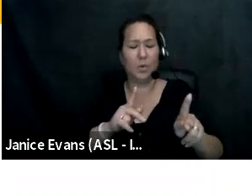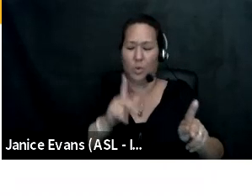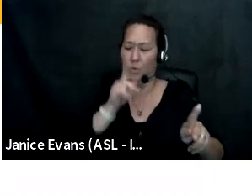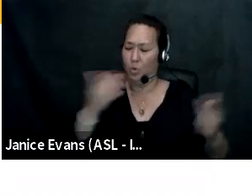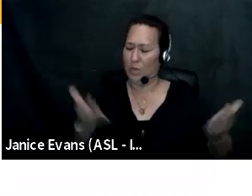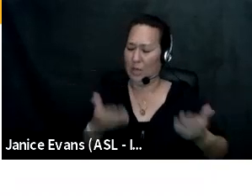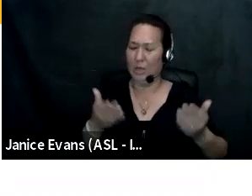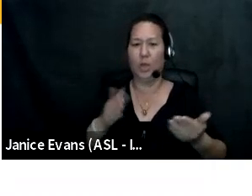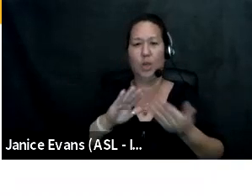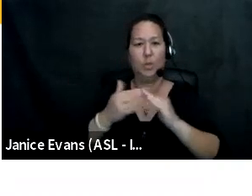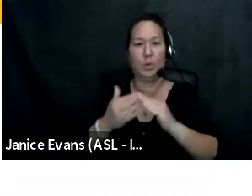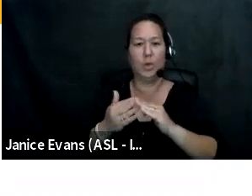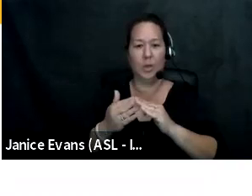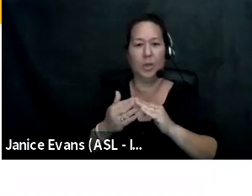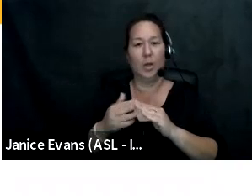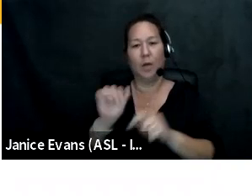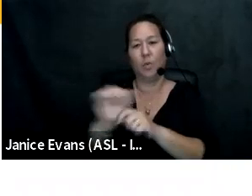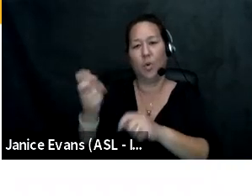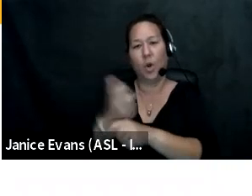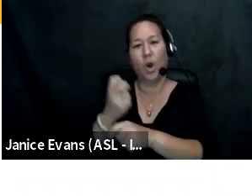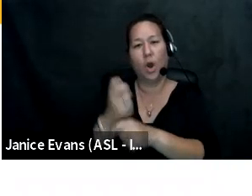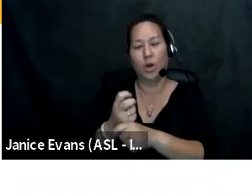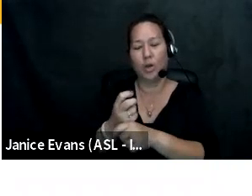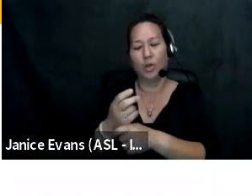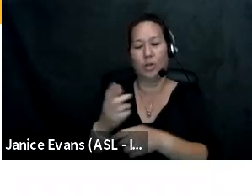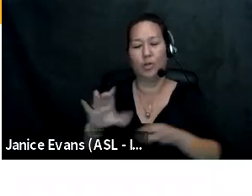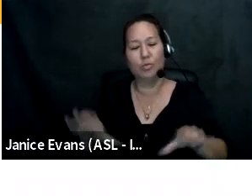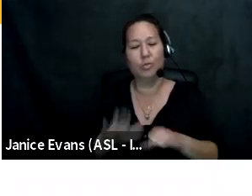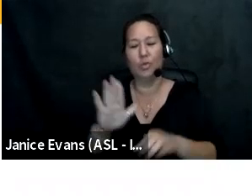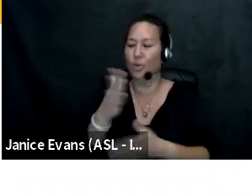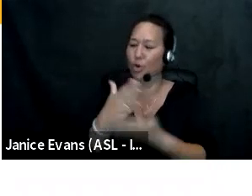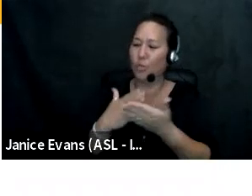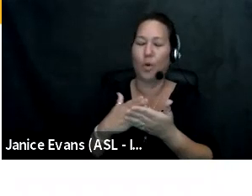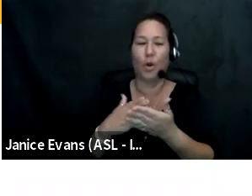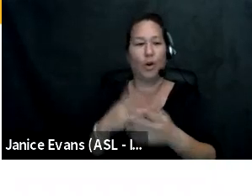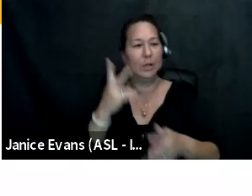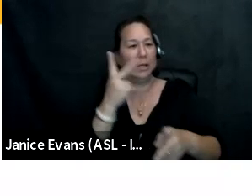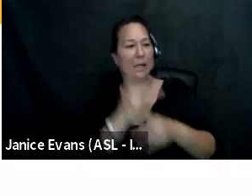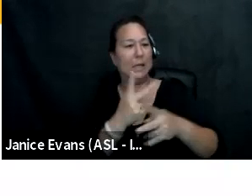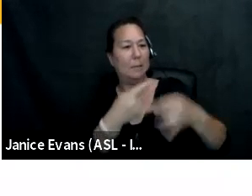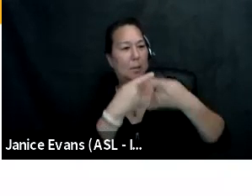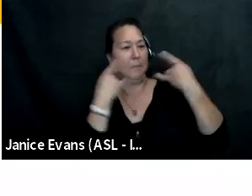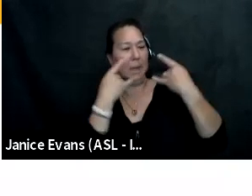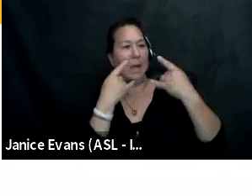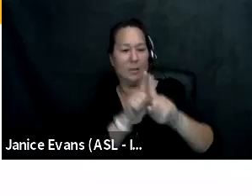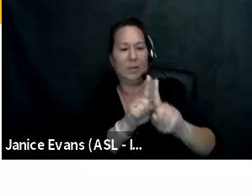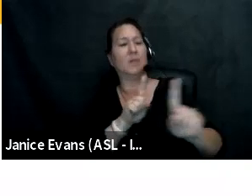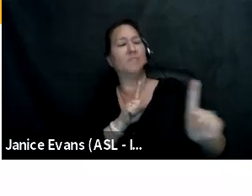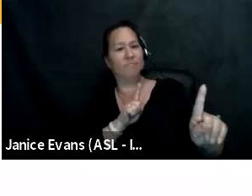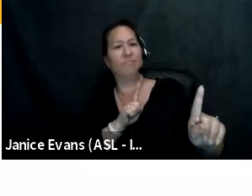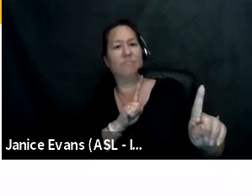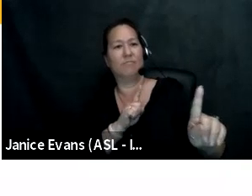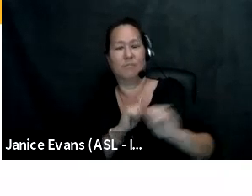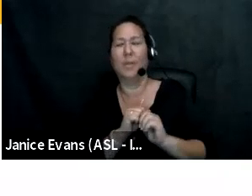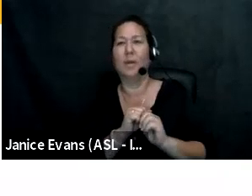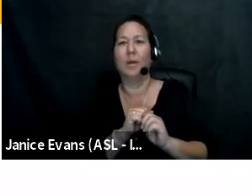really worked hard to do their part and to wear their masks, hold their distance. As we celebrate this